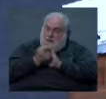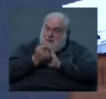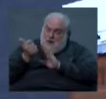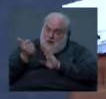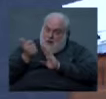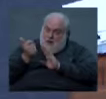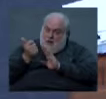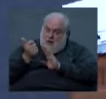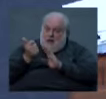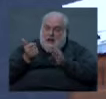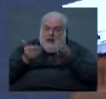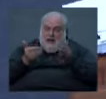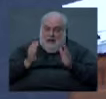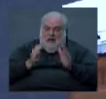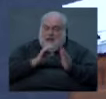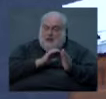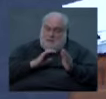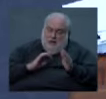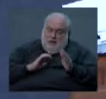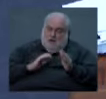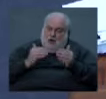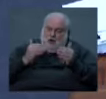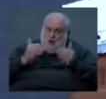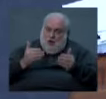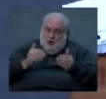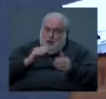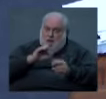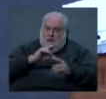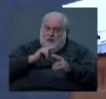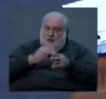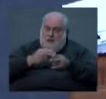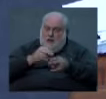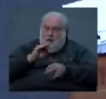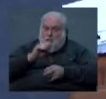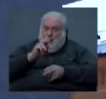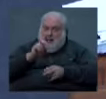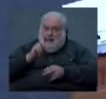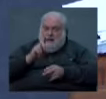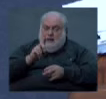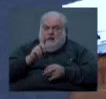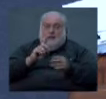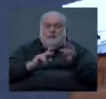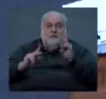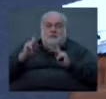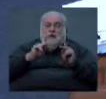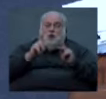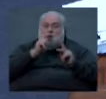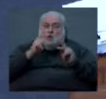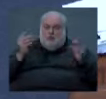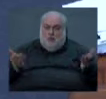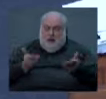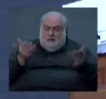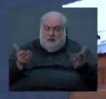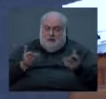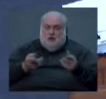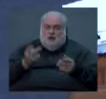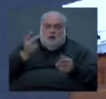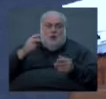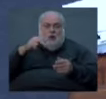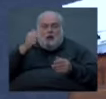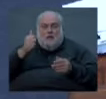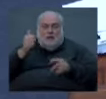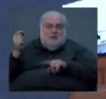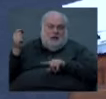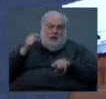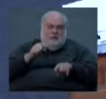our brand. I would, at this point, like to recognize those from the community who are present. Two others wanted to make it, but